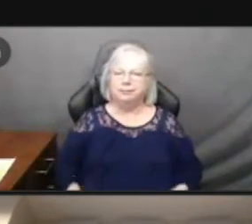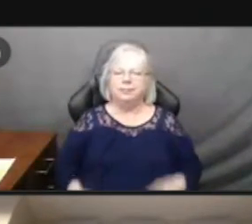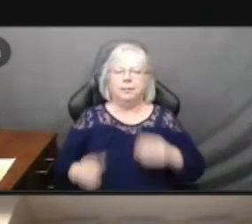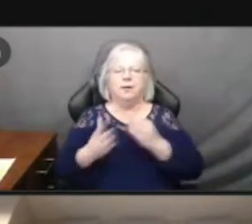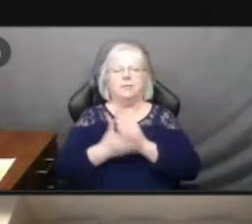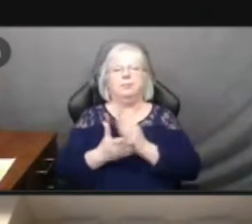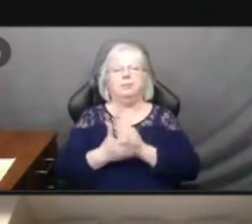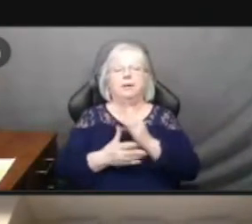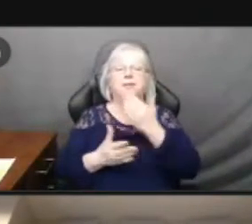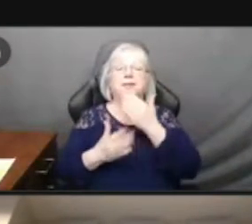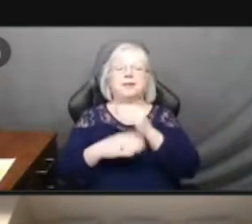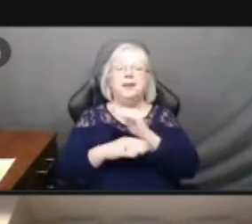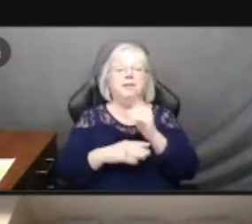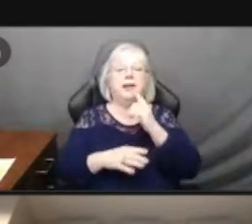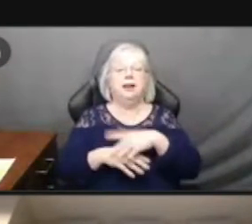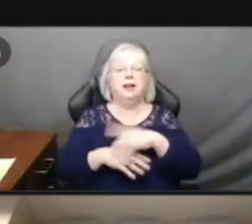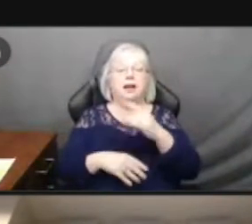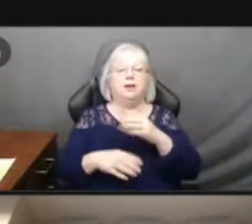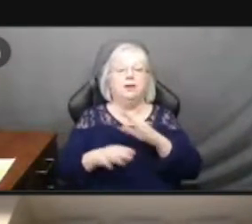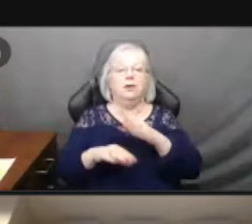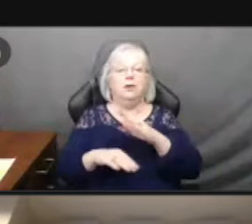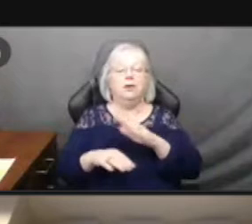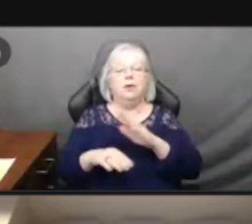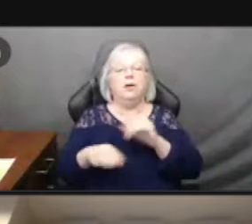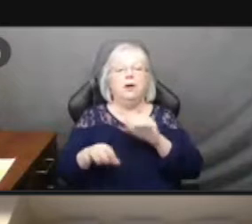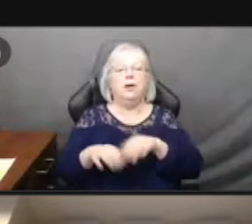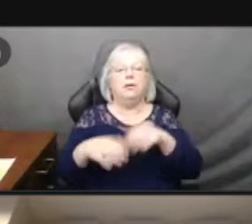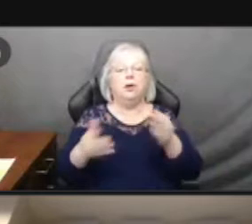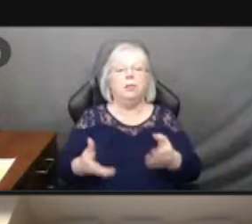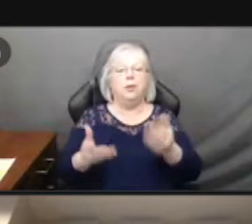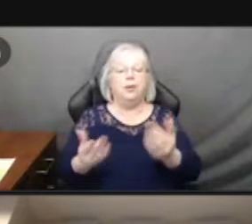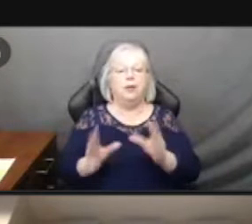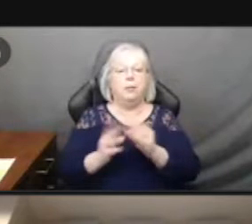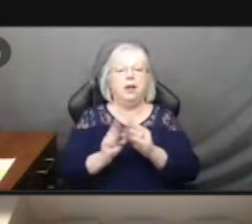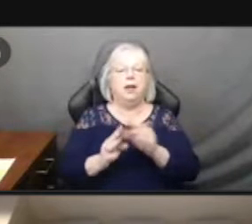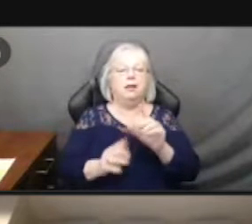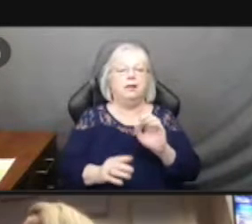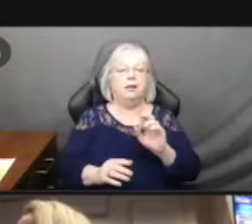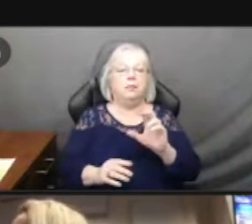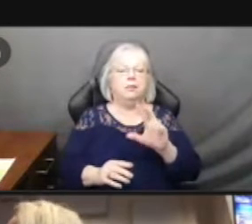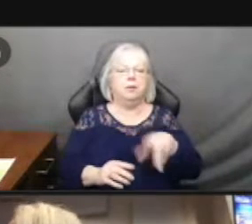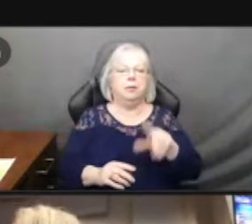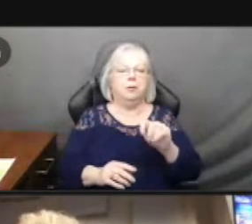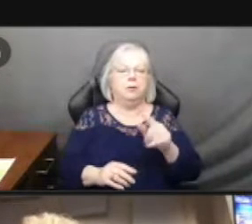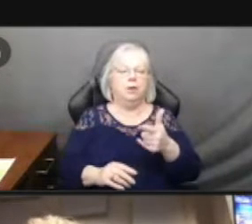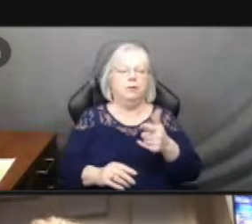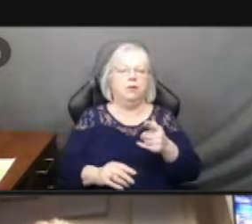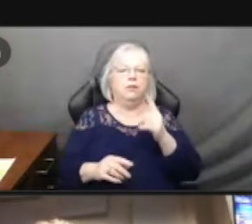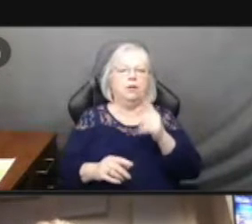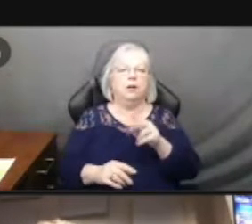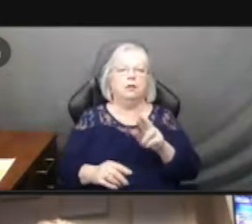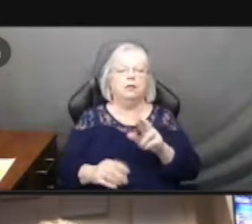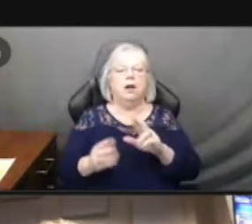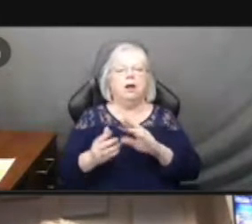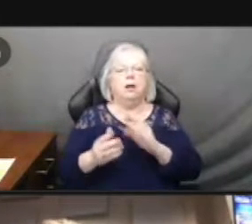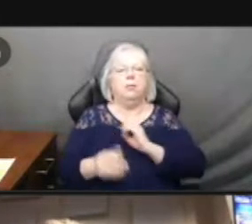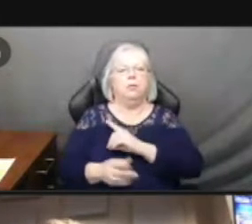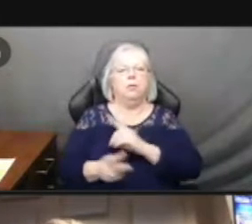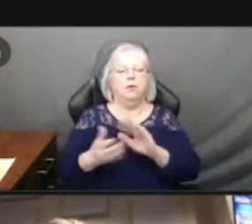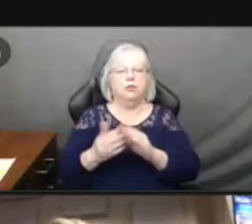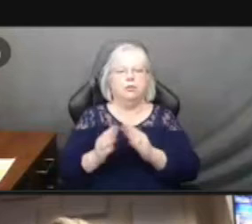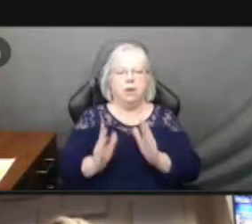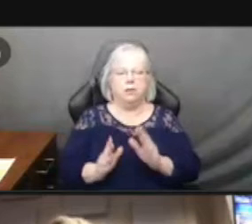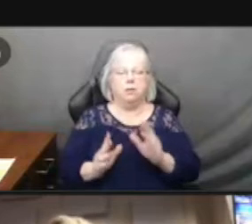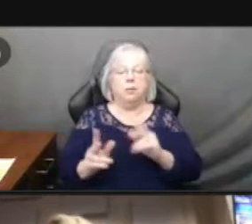All right. Good evening. I would like to call to order today's September 21st meeting of the Little Rock City Board of Directors. I'd like to take this time to welcome those that are